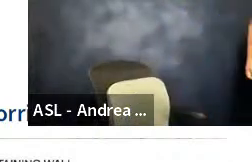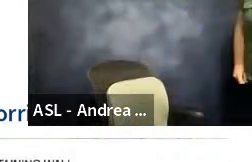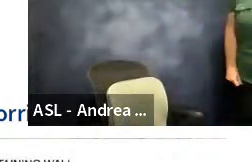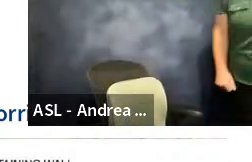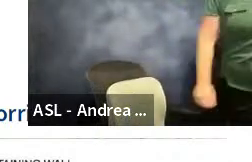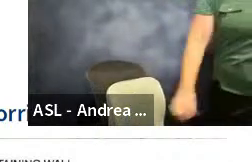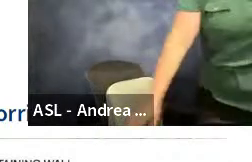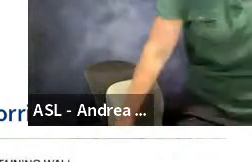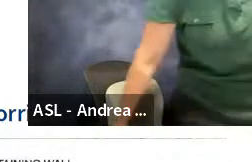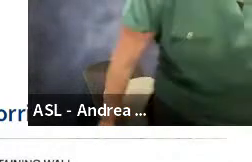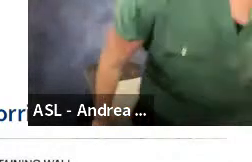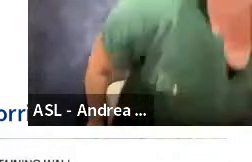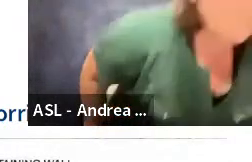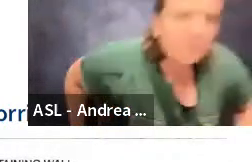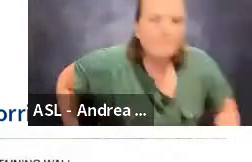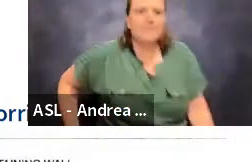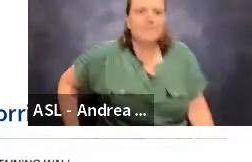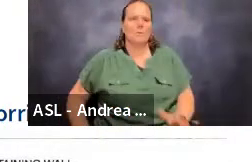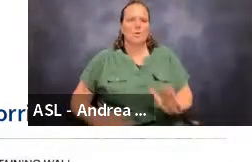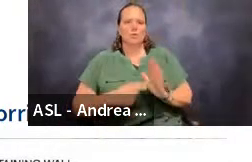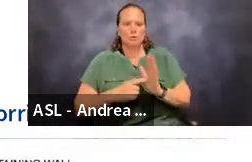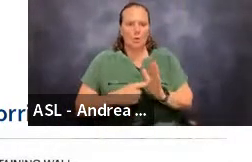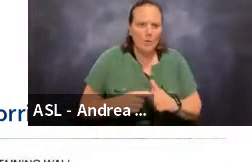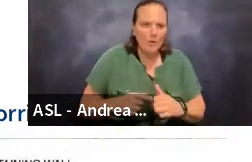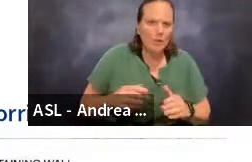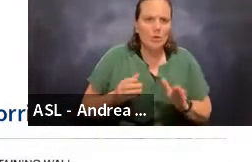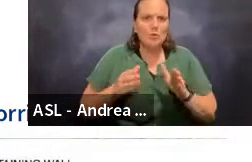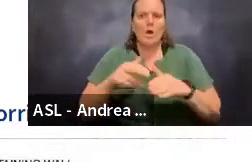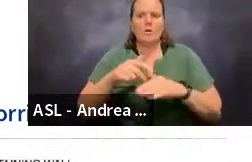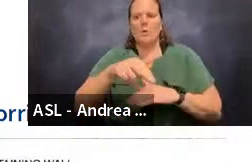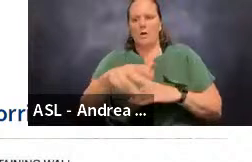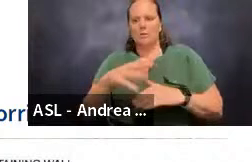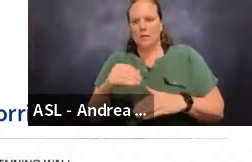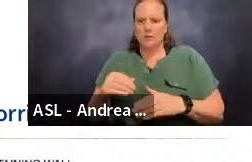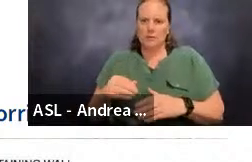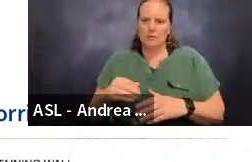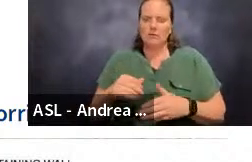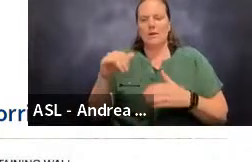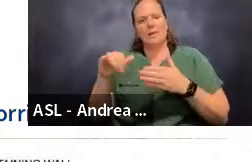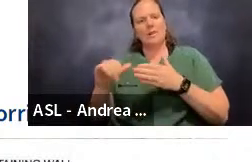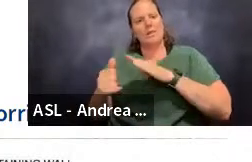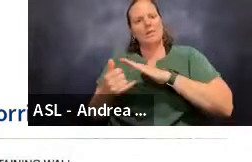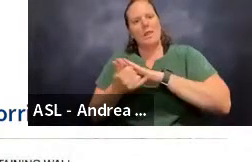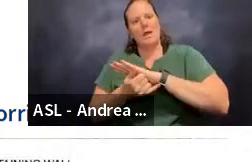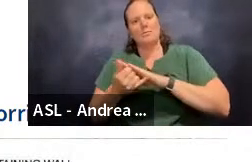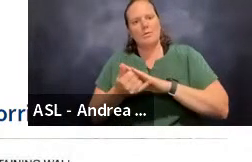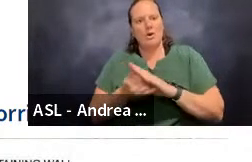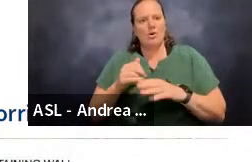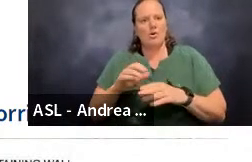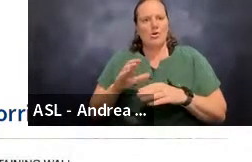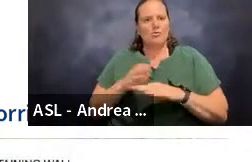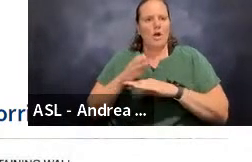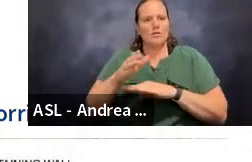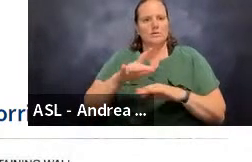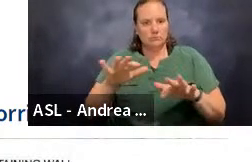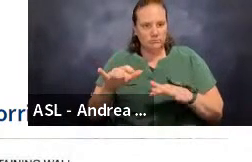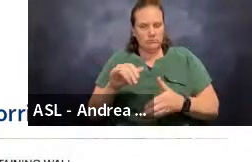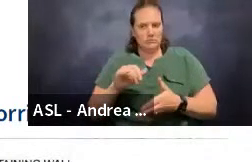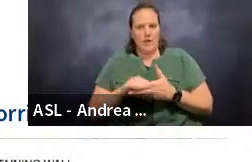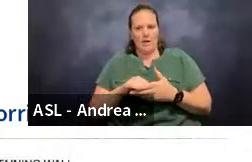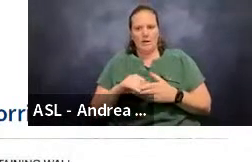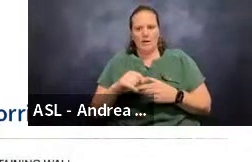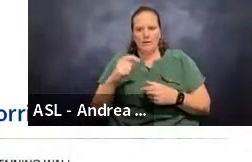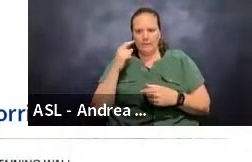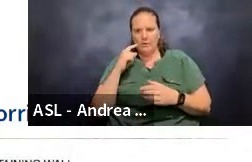there is at-grade light rail crossings, and we'll get into that, but there are two locations where there are two at-grade